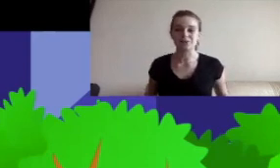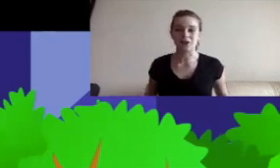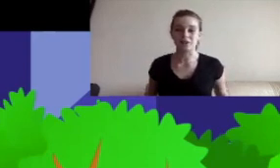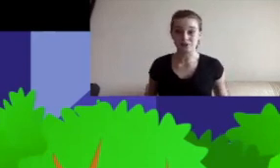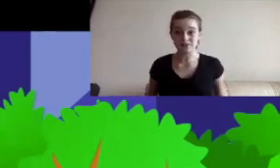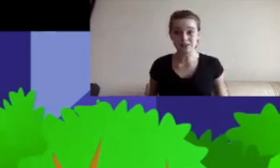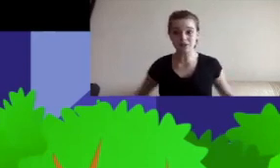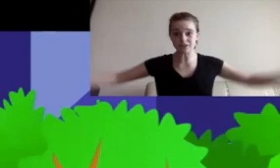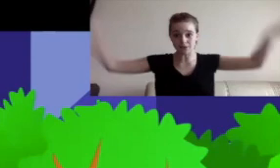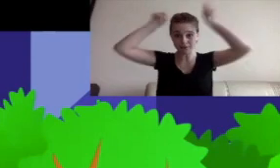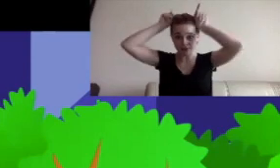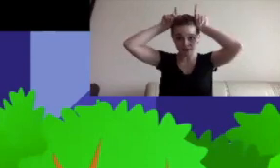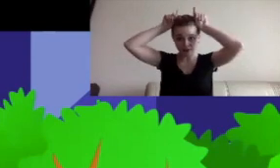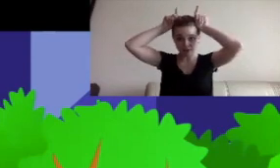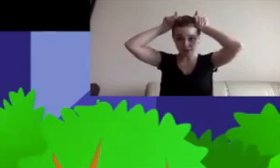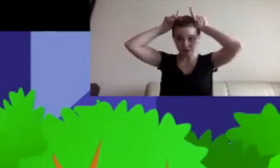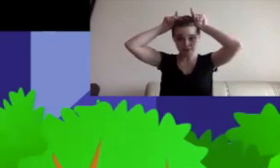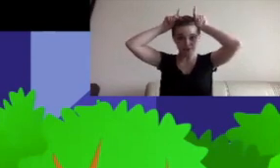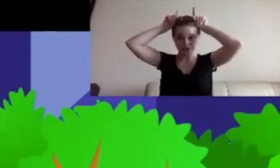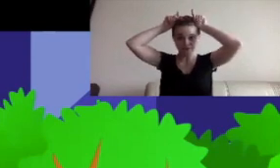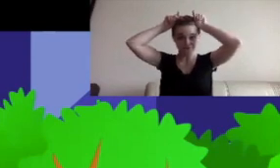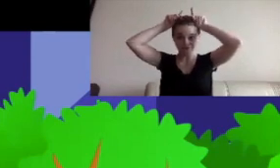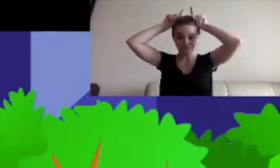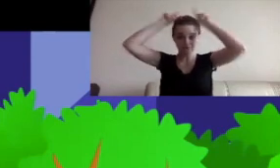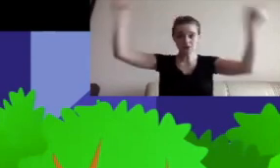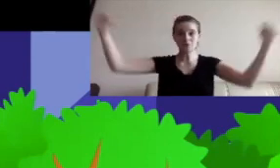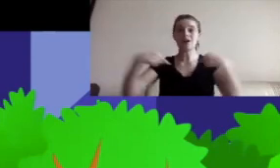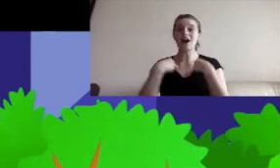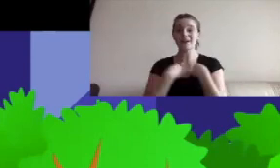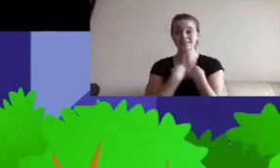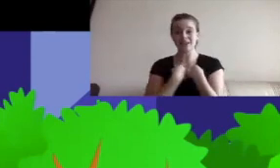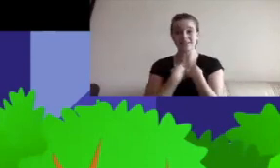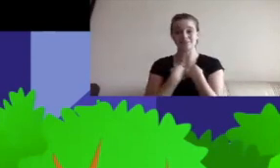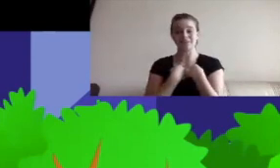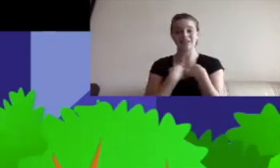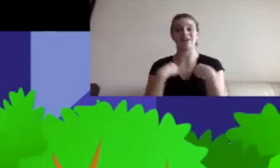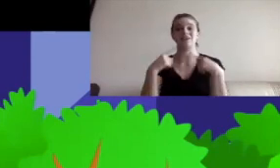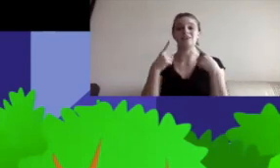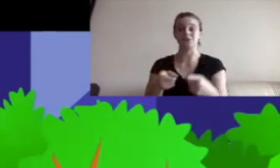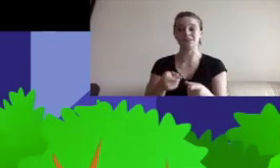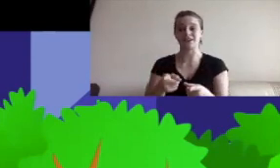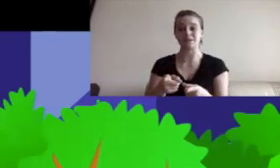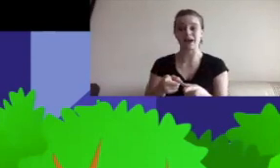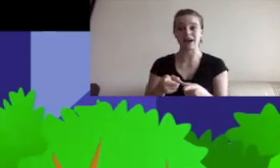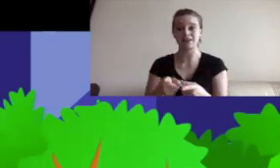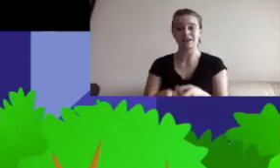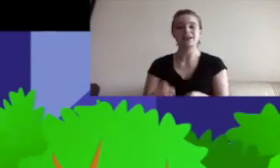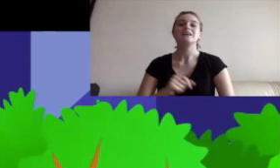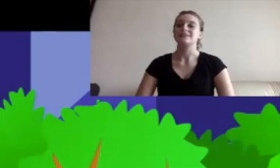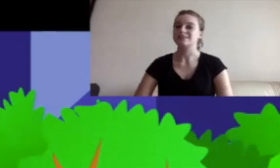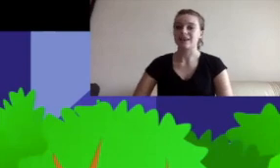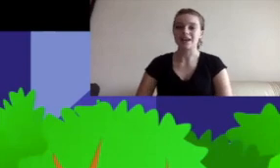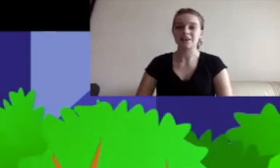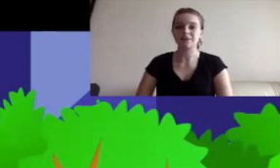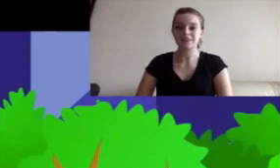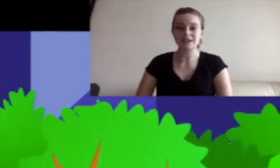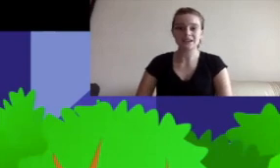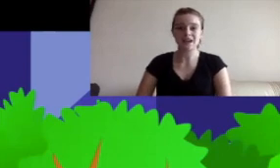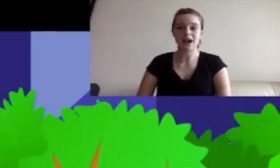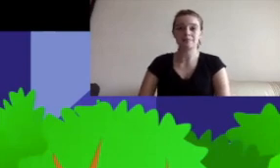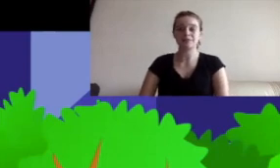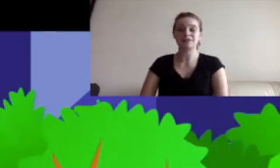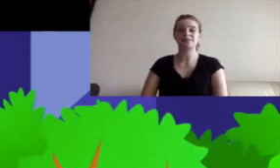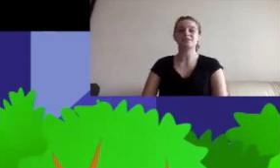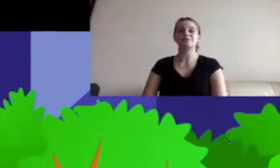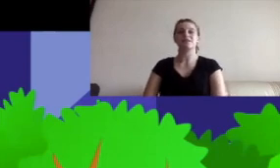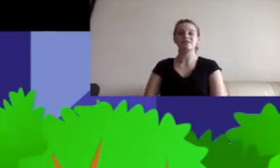echo song so similar to our song about the goat where I sang something and then you sang it back same thing